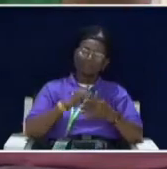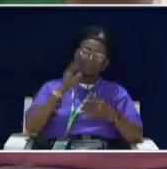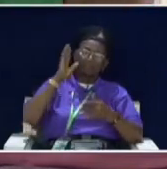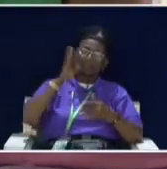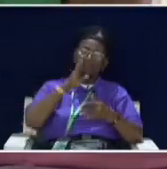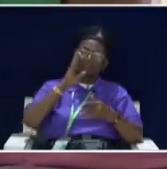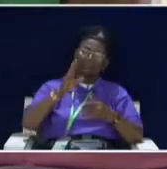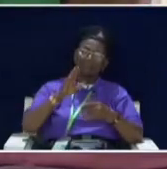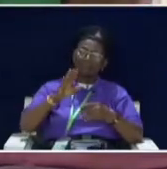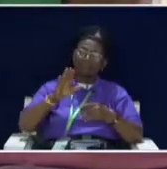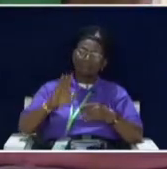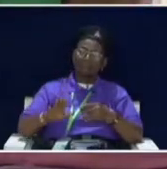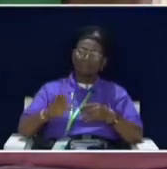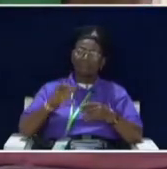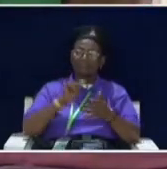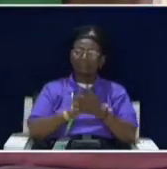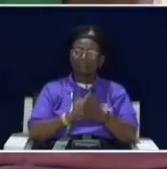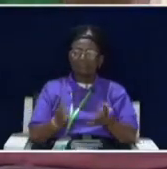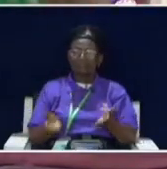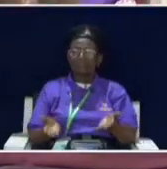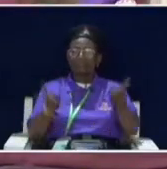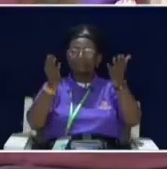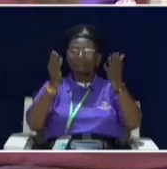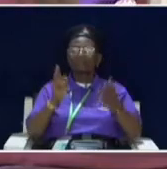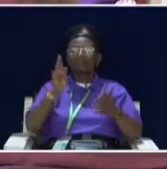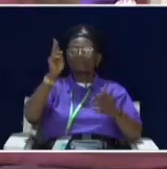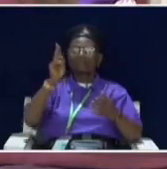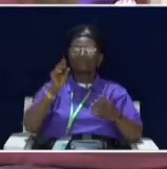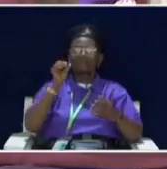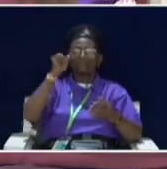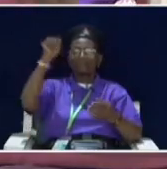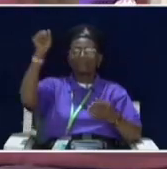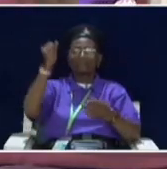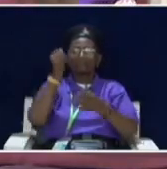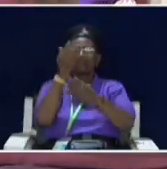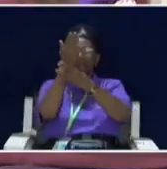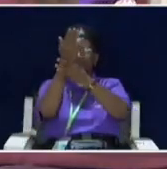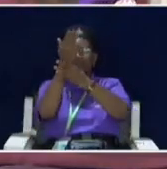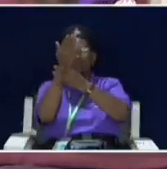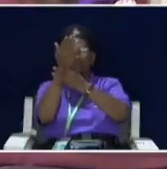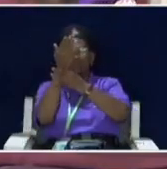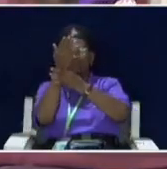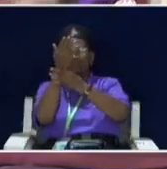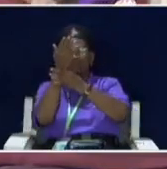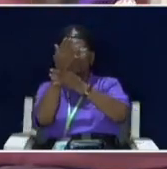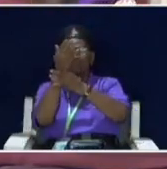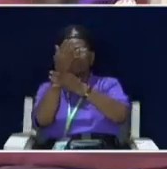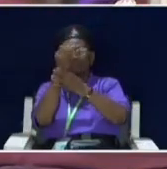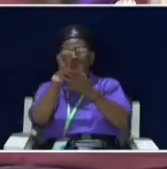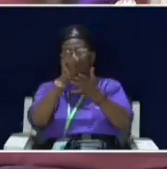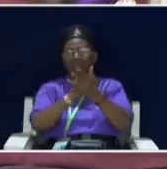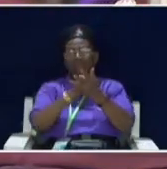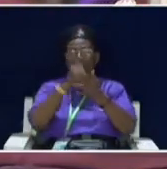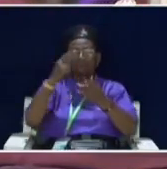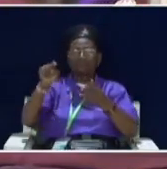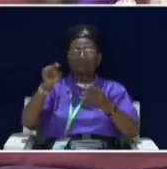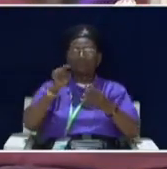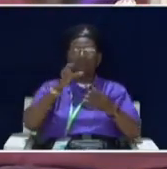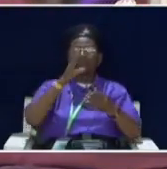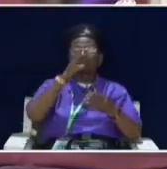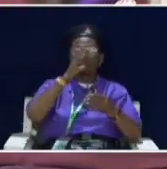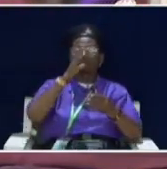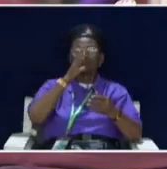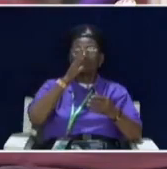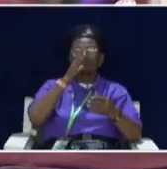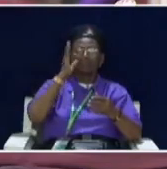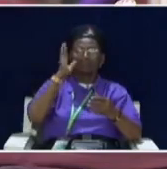who lifts up his arms. O so wi pe omo to ba sipa, that the mother will carry. O ni obi